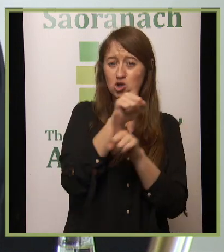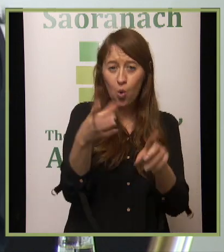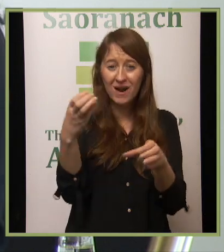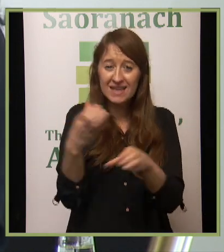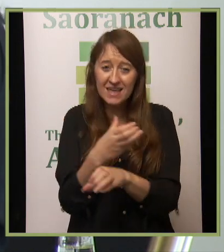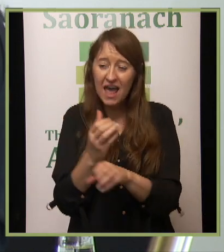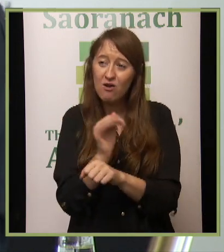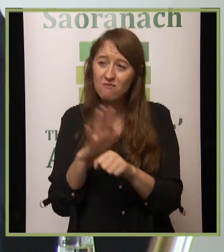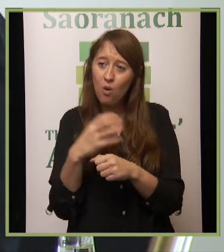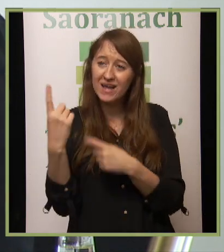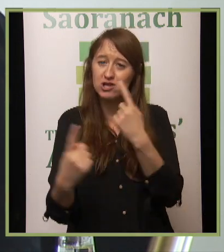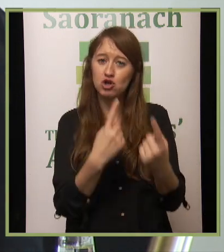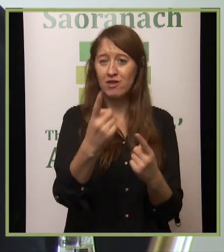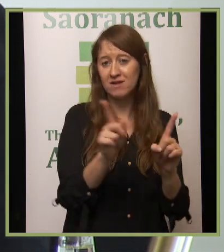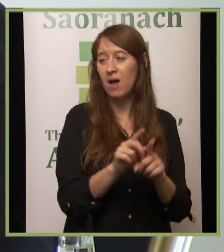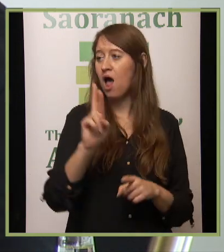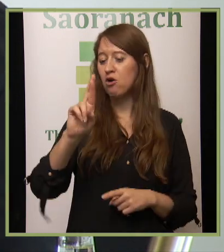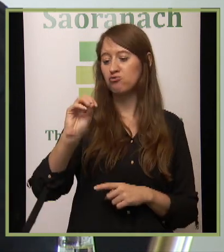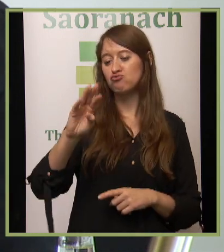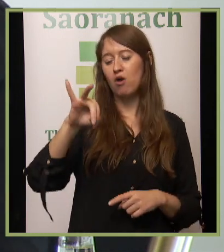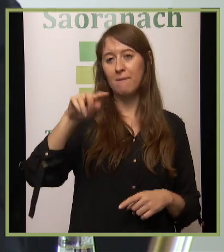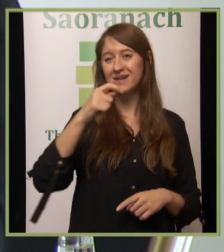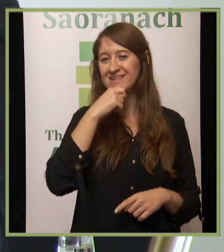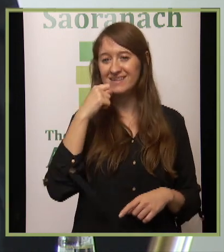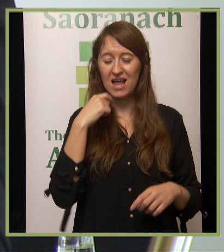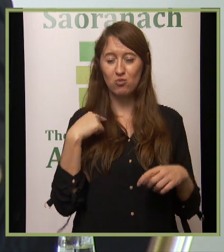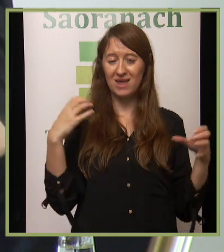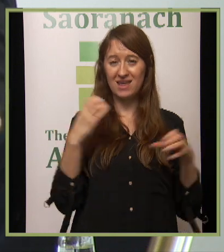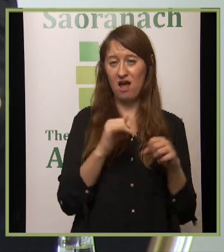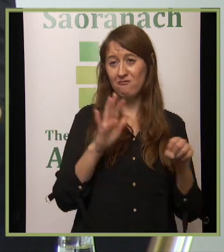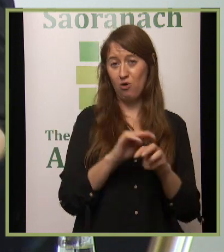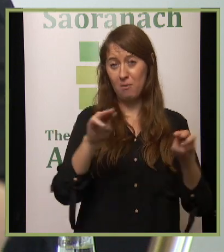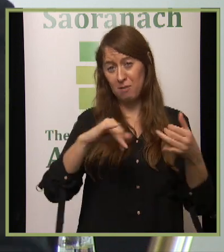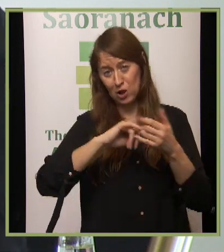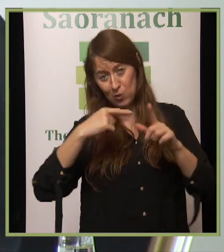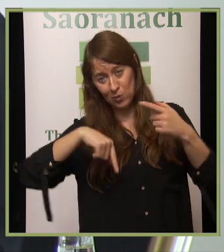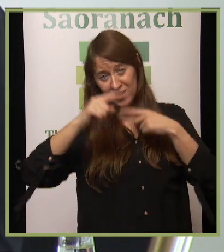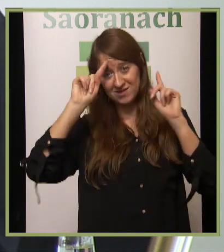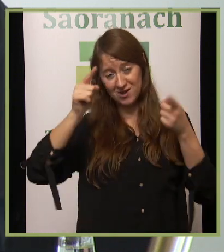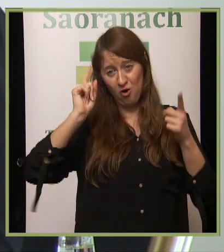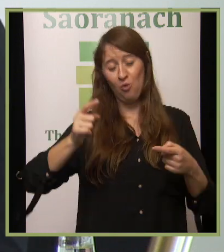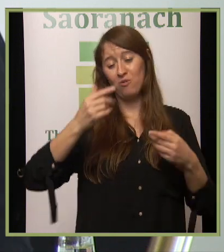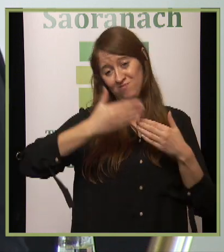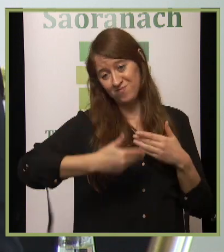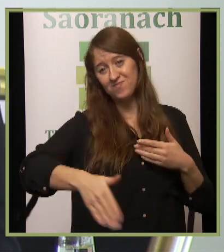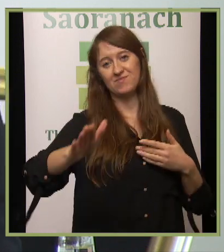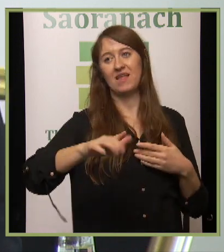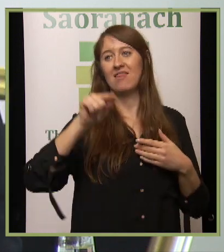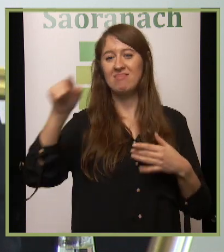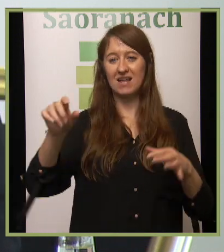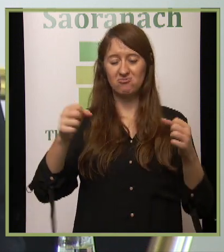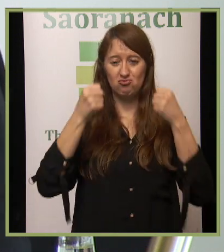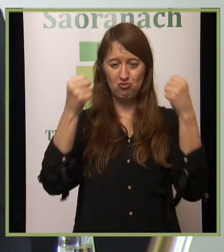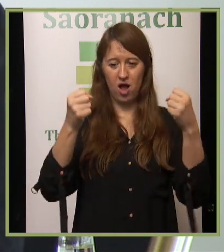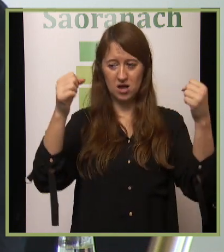we don't know, like Robert said, and that NOSC, that connection with people. The room has got that,